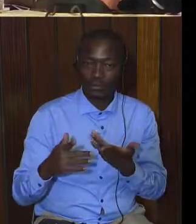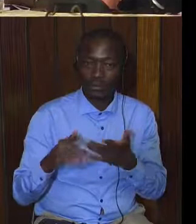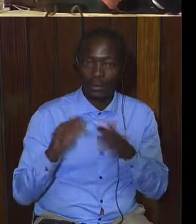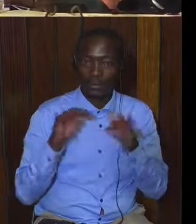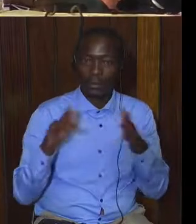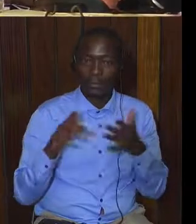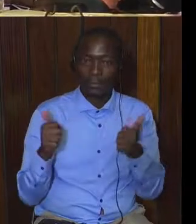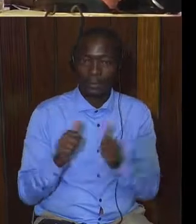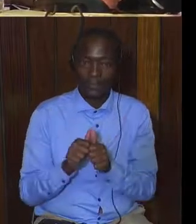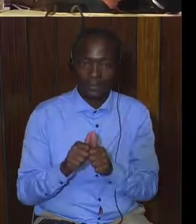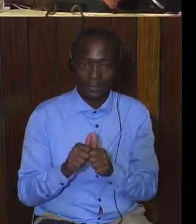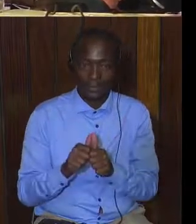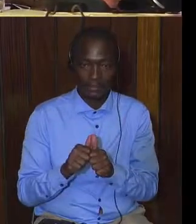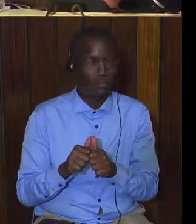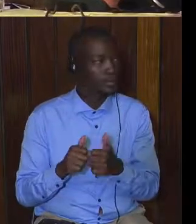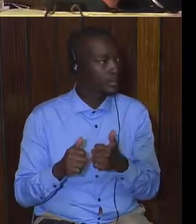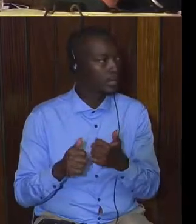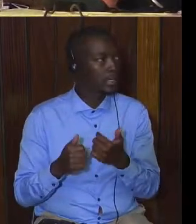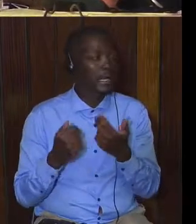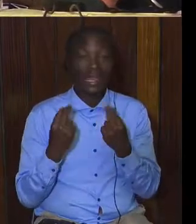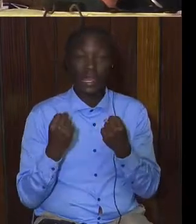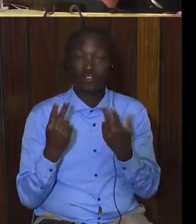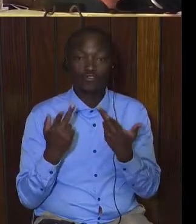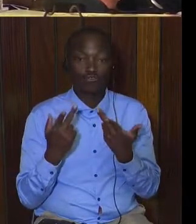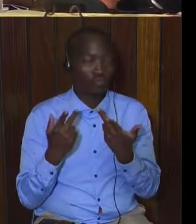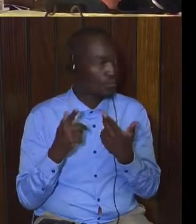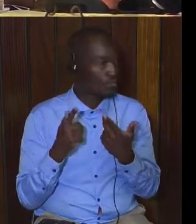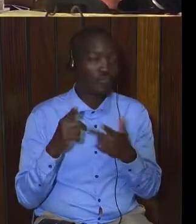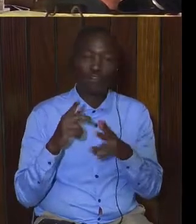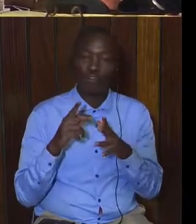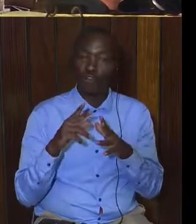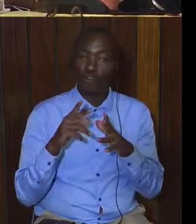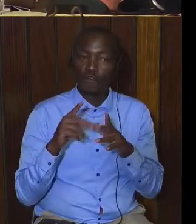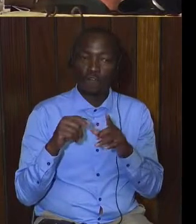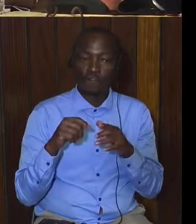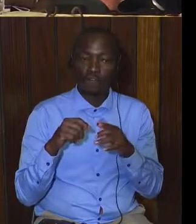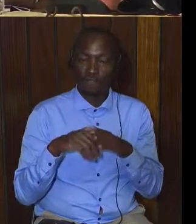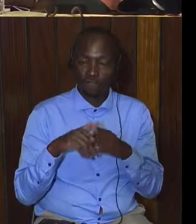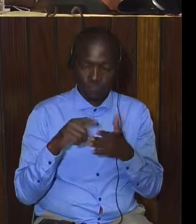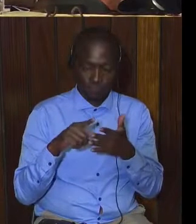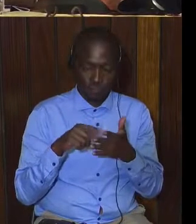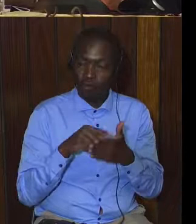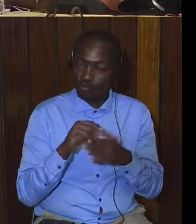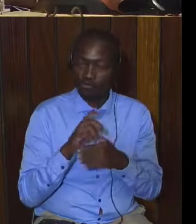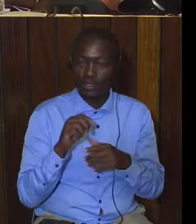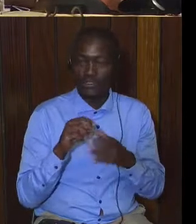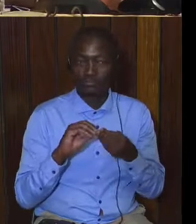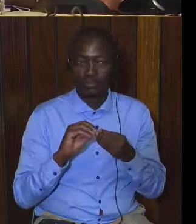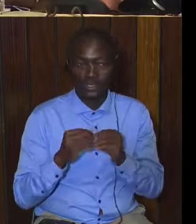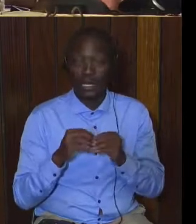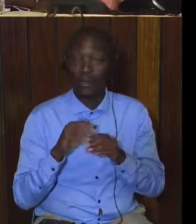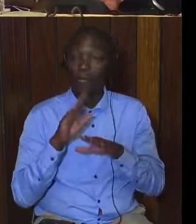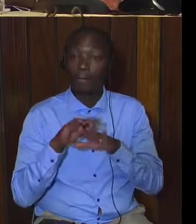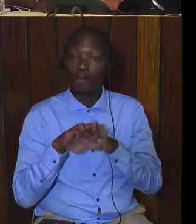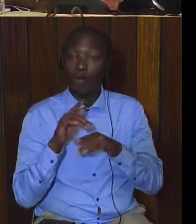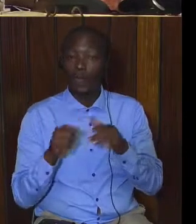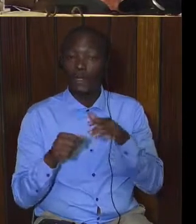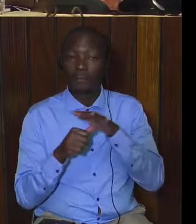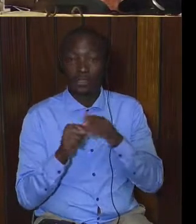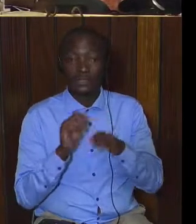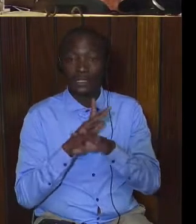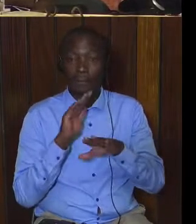Number one, a new vote was created in the Department of Roads and Transport. But I think more important and more